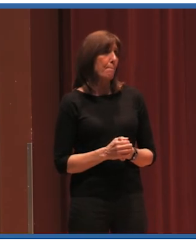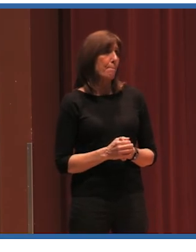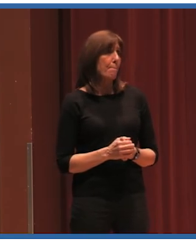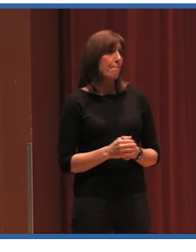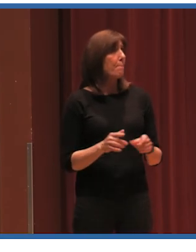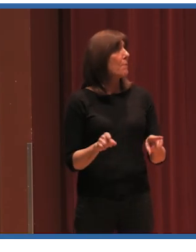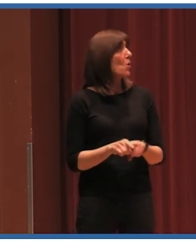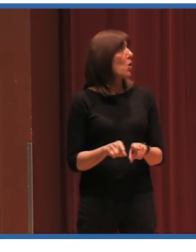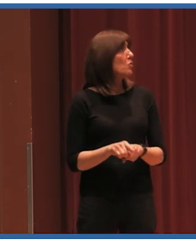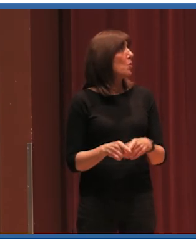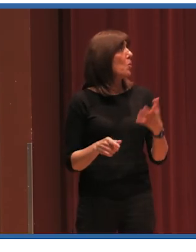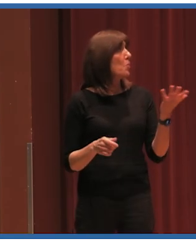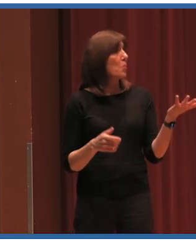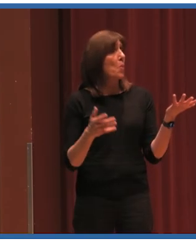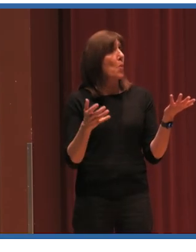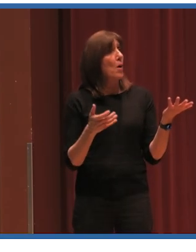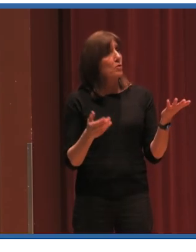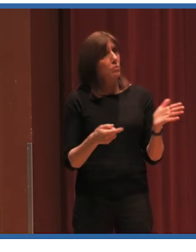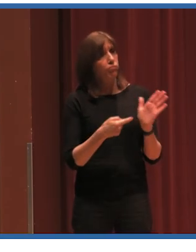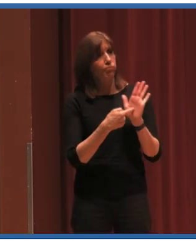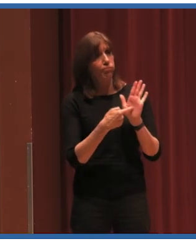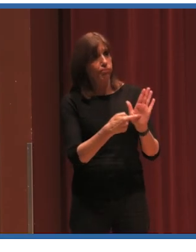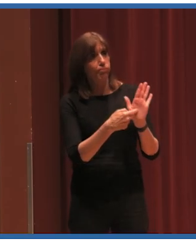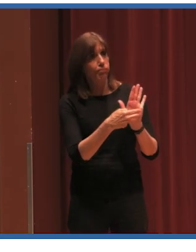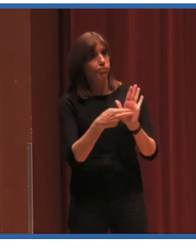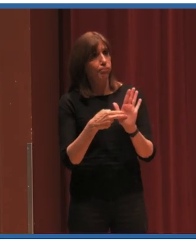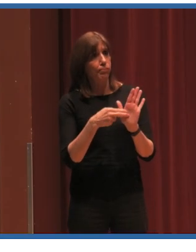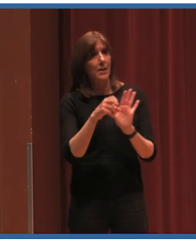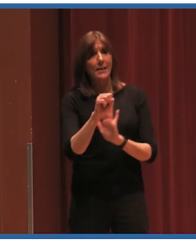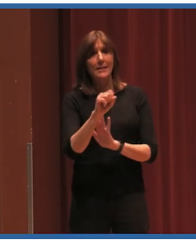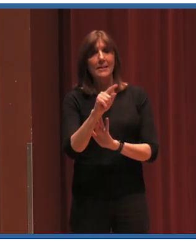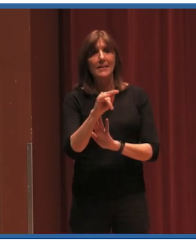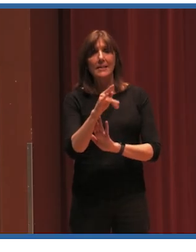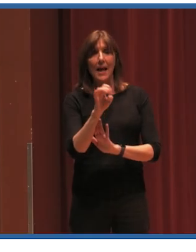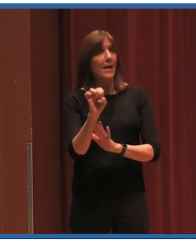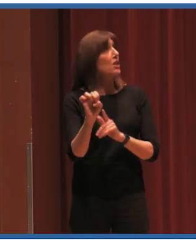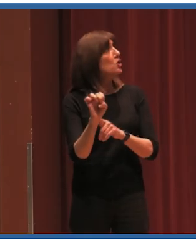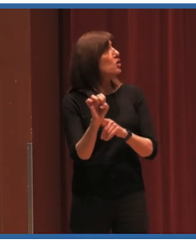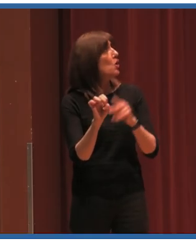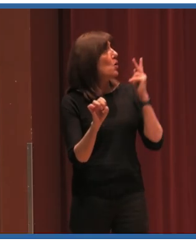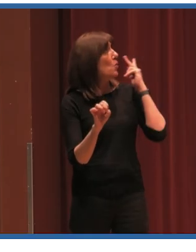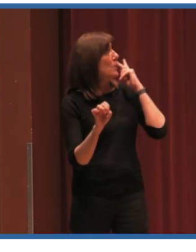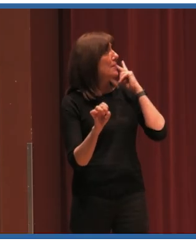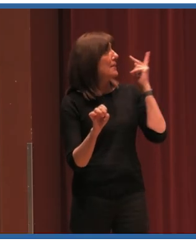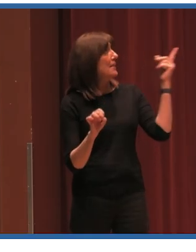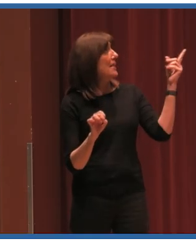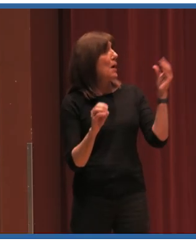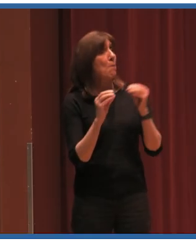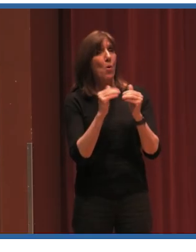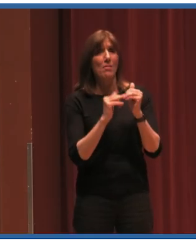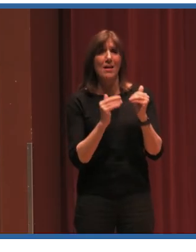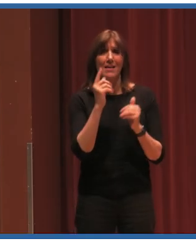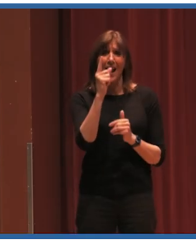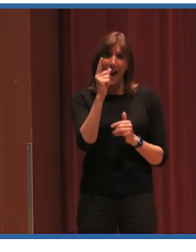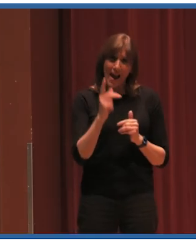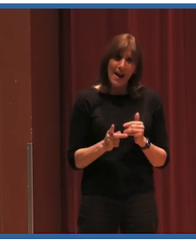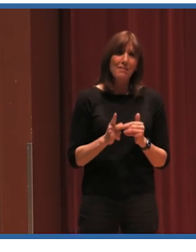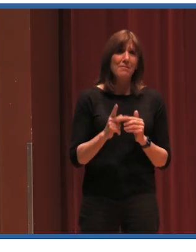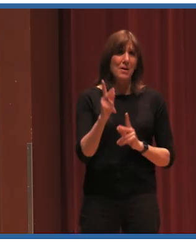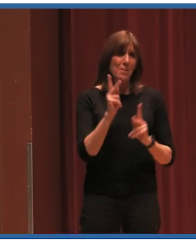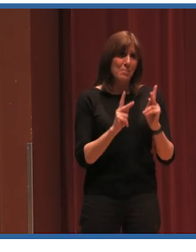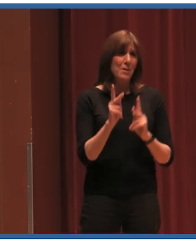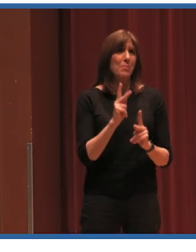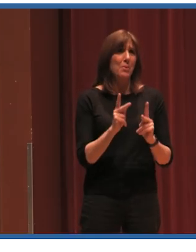Also, again, want to highlight staging. So this is one where we're seeing over half of individuals, regardless of race